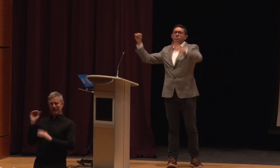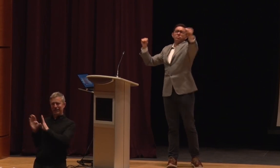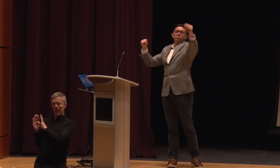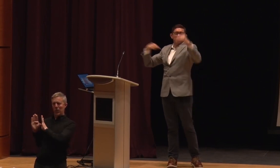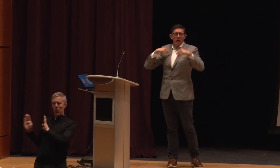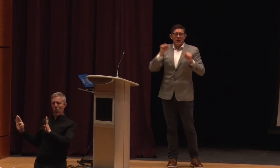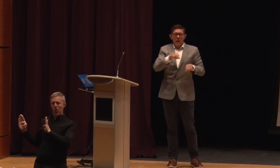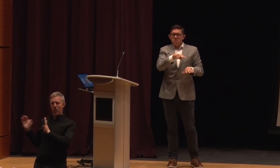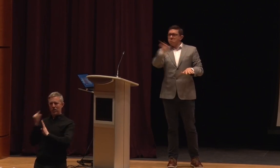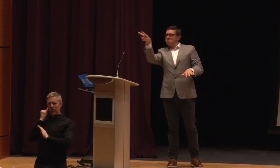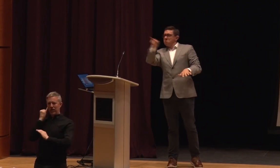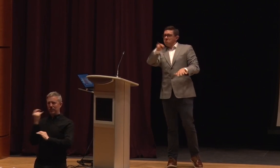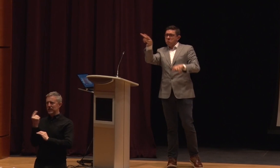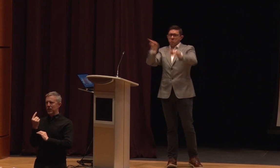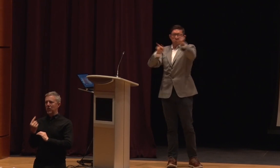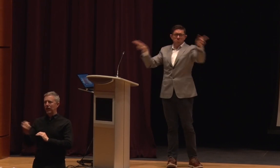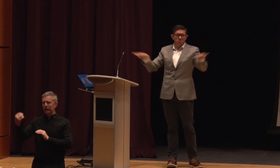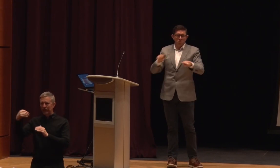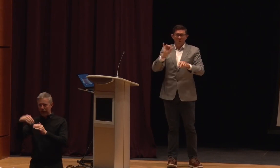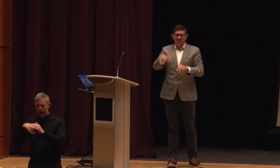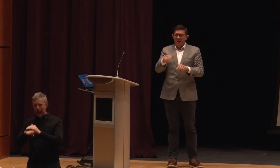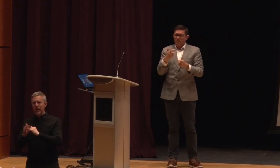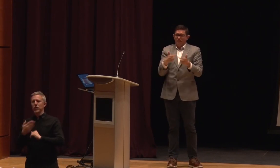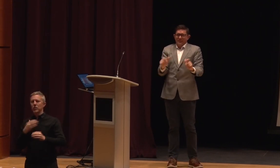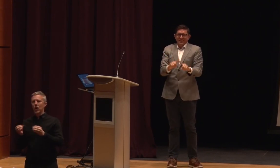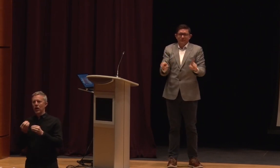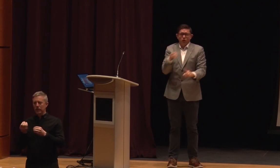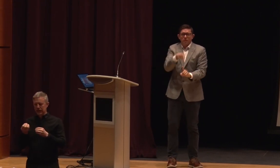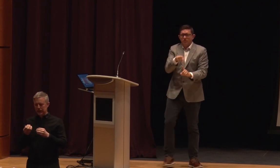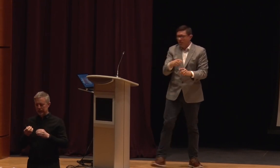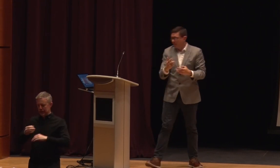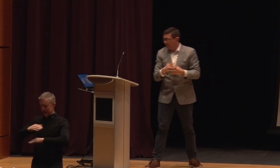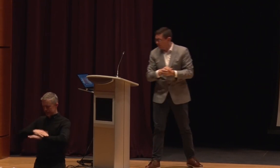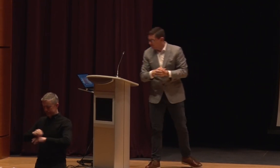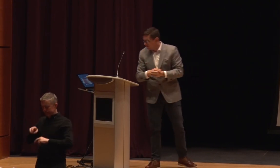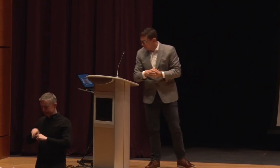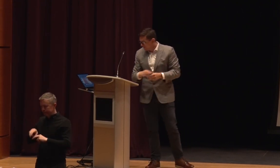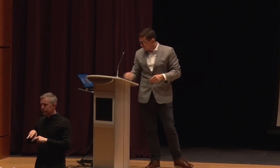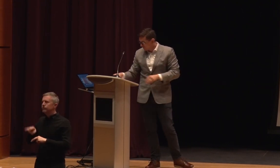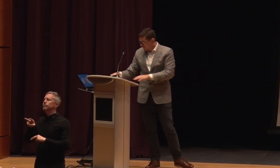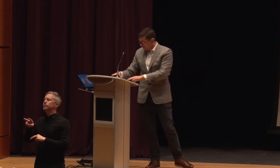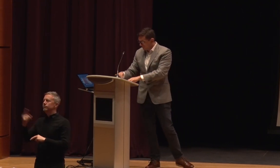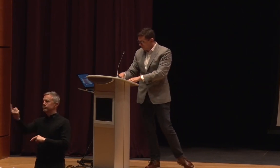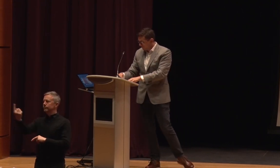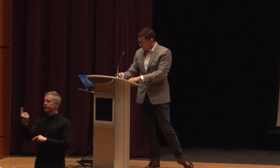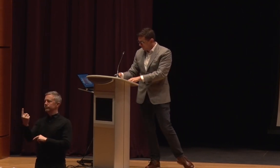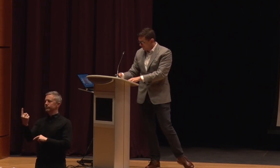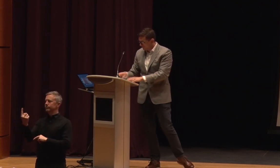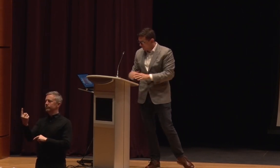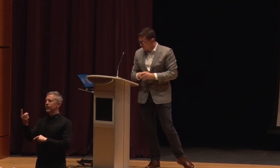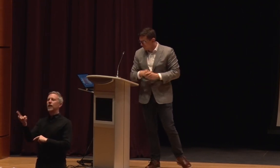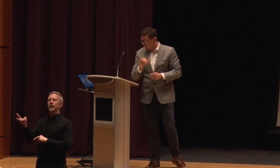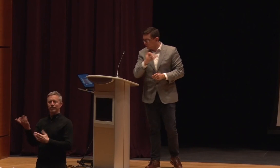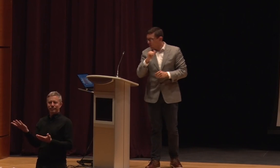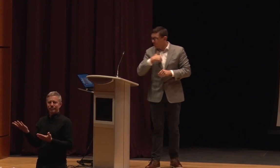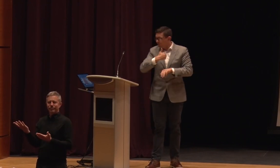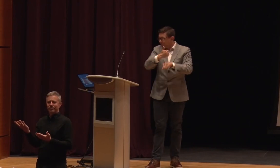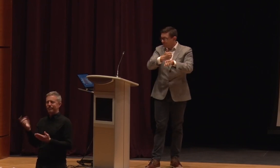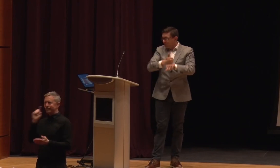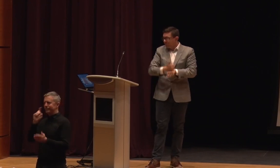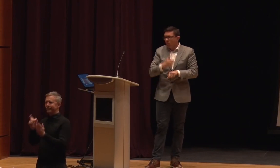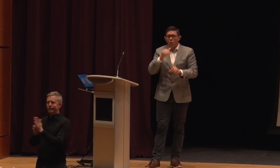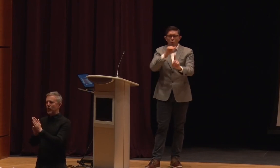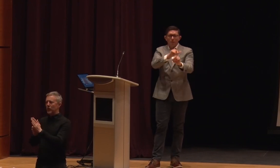If someone walks into the office, starts talking, I'm able to look up from my work and really have a different experience in the space.